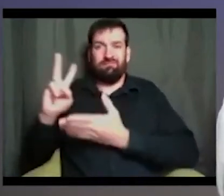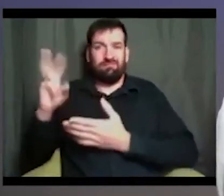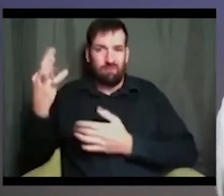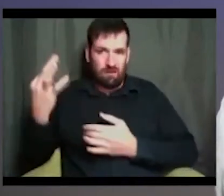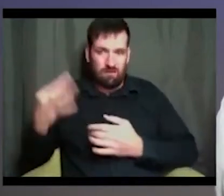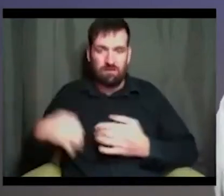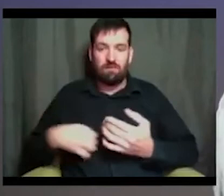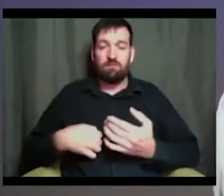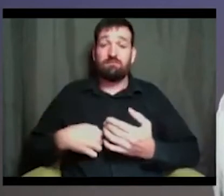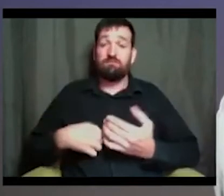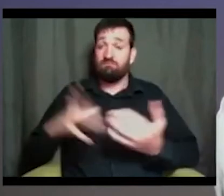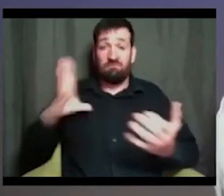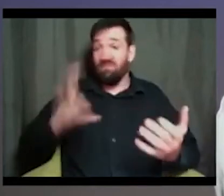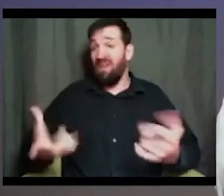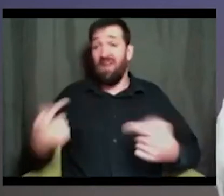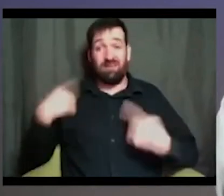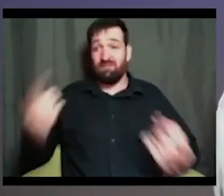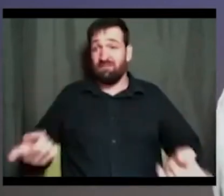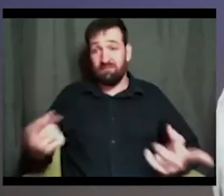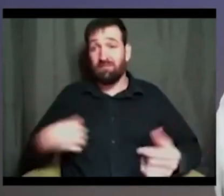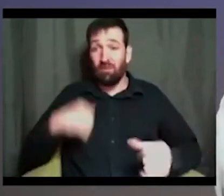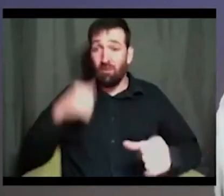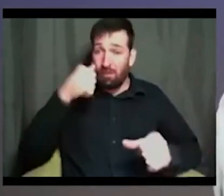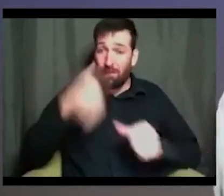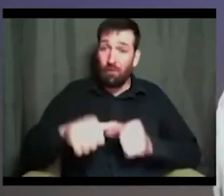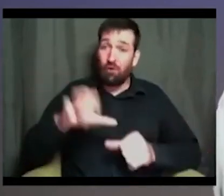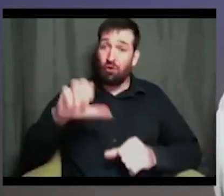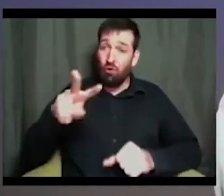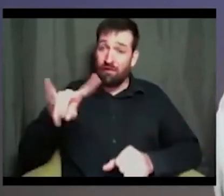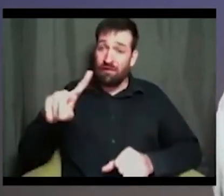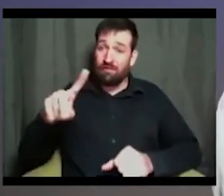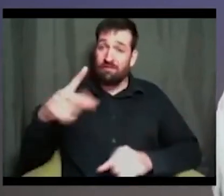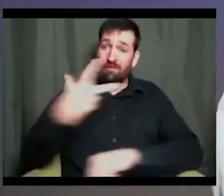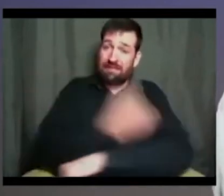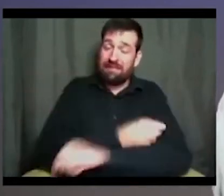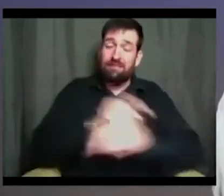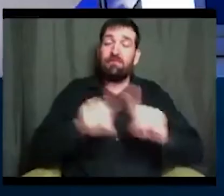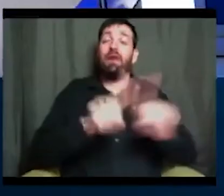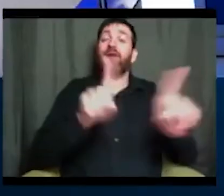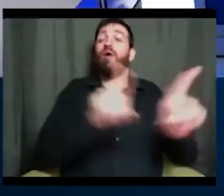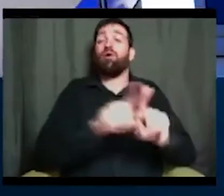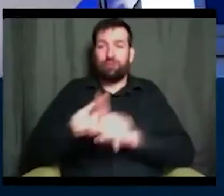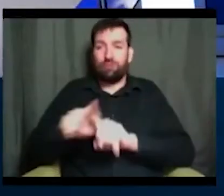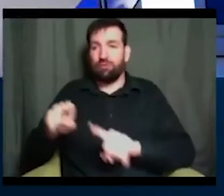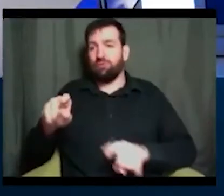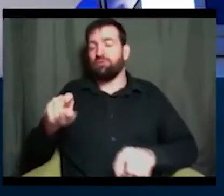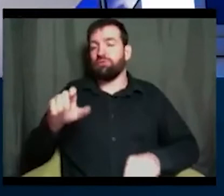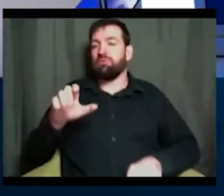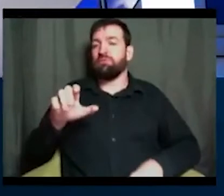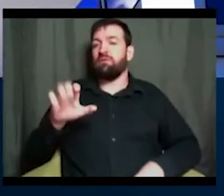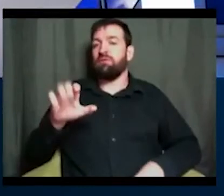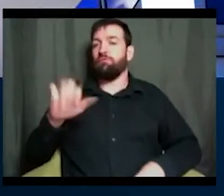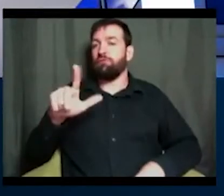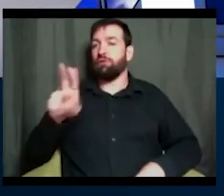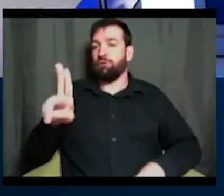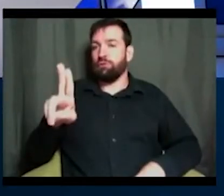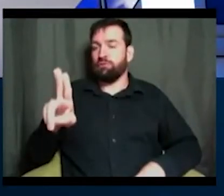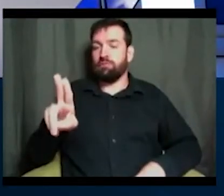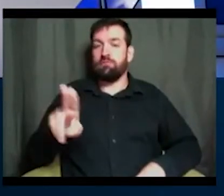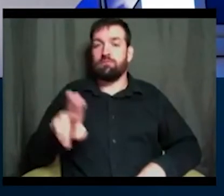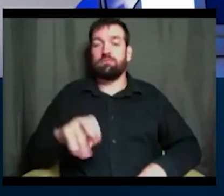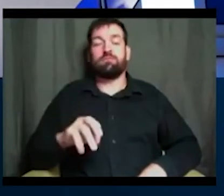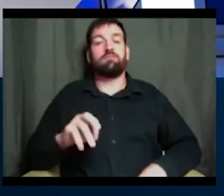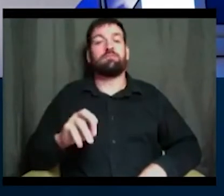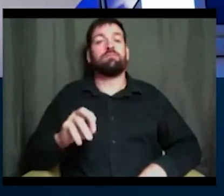So please remember that COVID vaccine, but also your flu vaccine too. Great reminder to parents. And